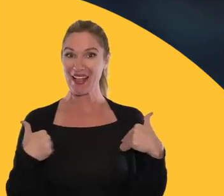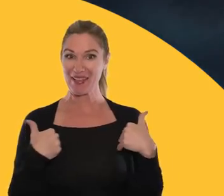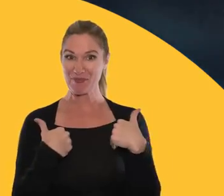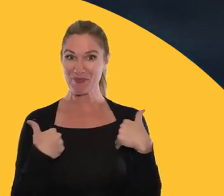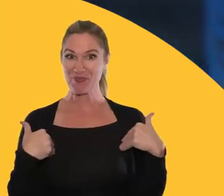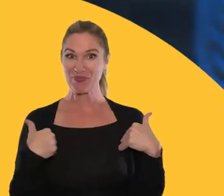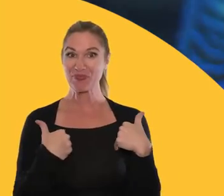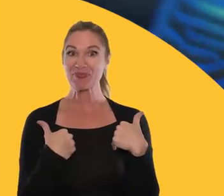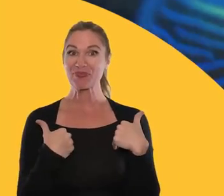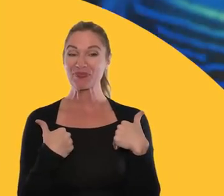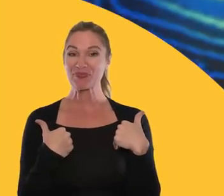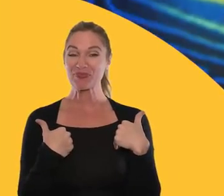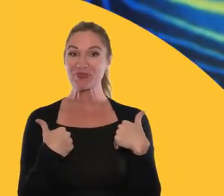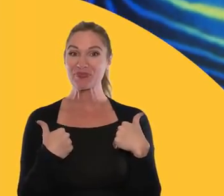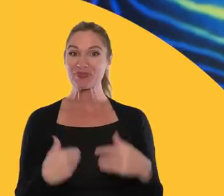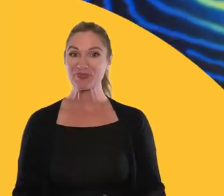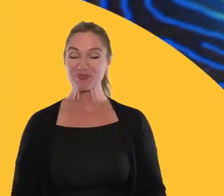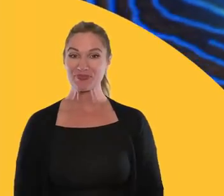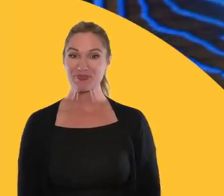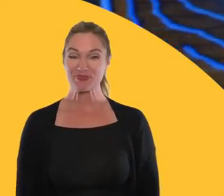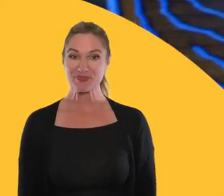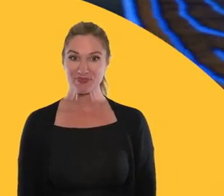some ocean animals.